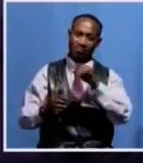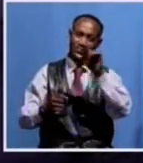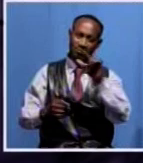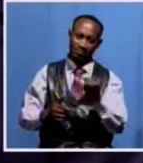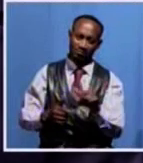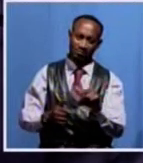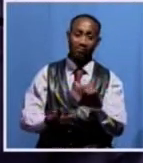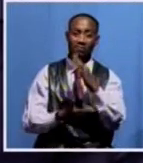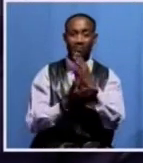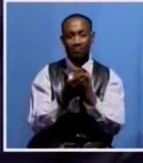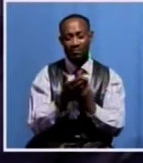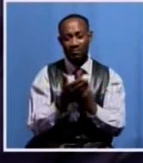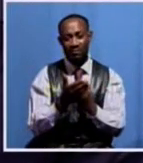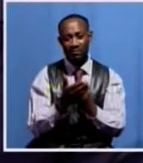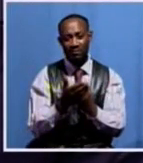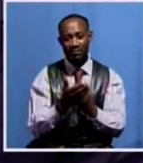some instances, you have